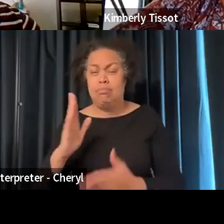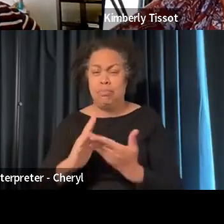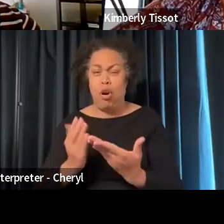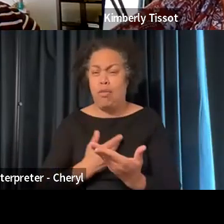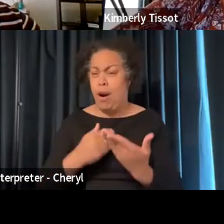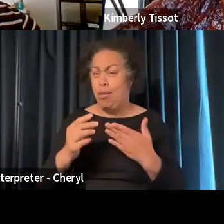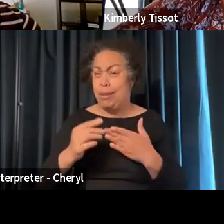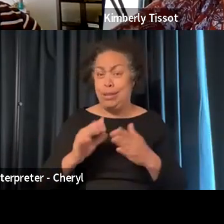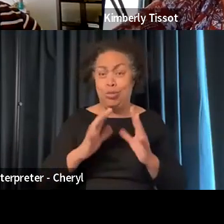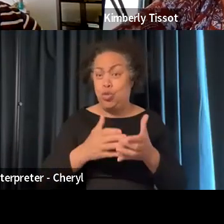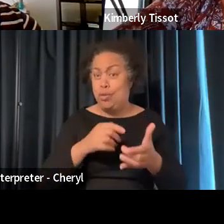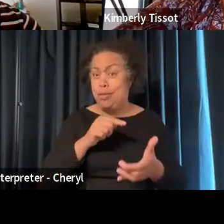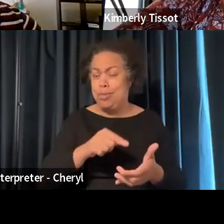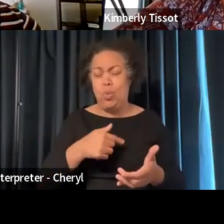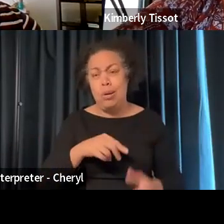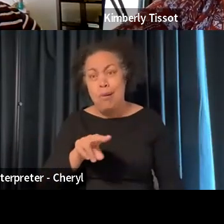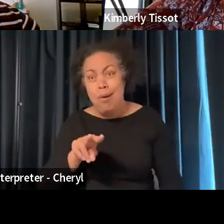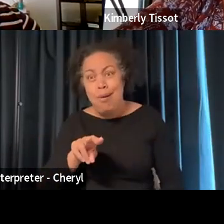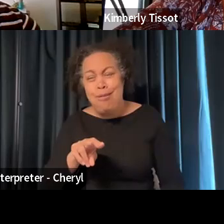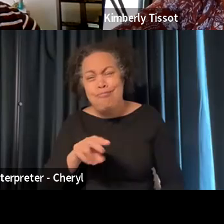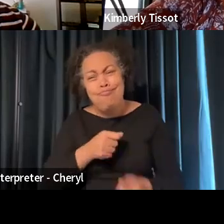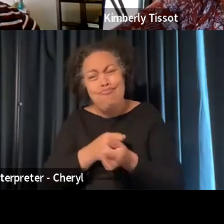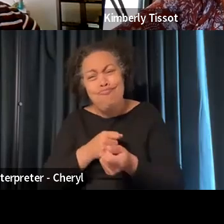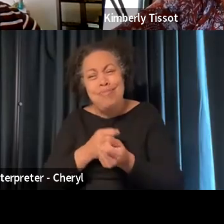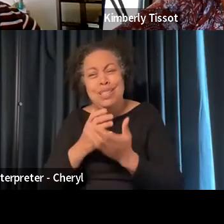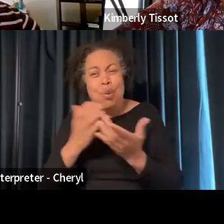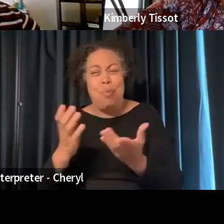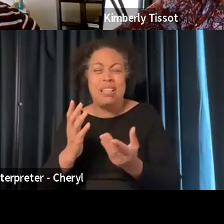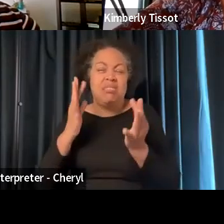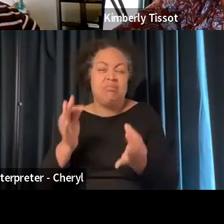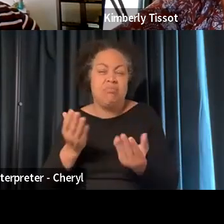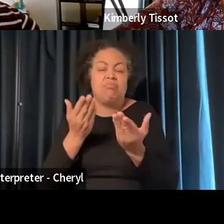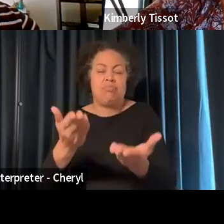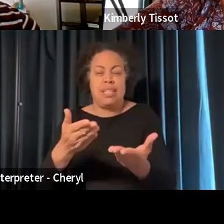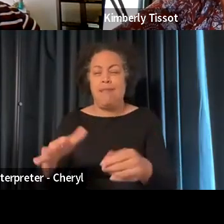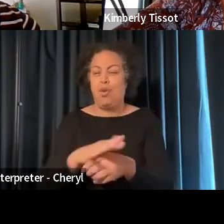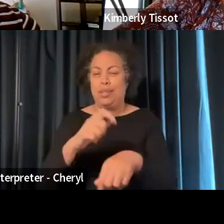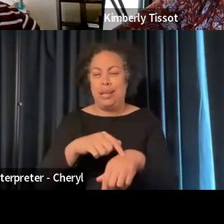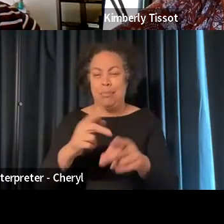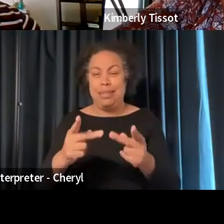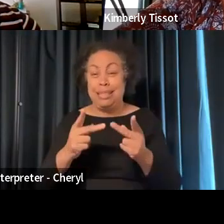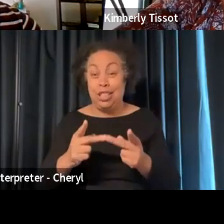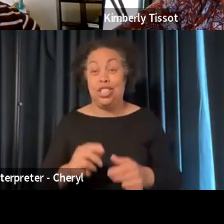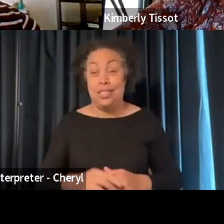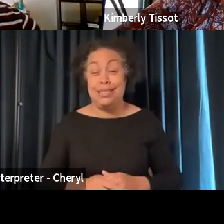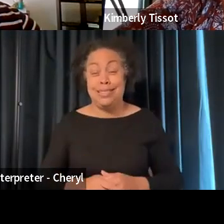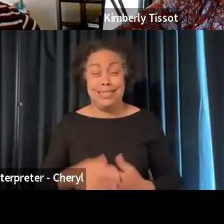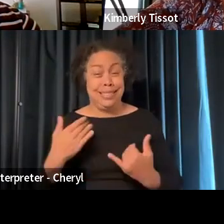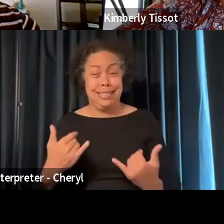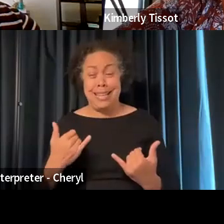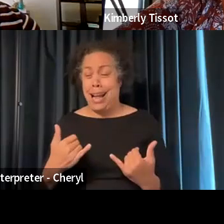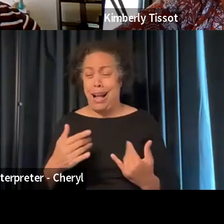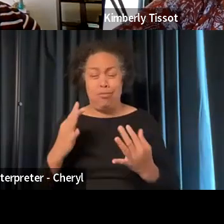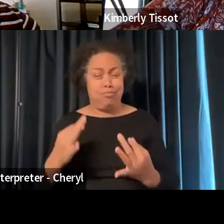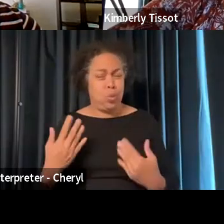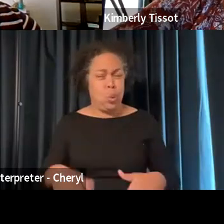and we adored her so much that we offered her a full-time position, and she is now, you know, definitely a leader